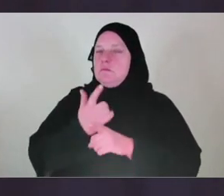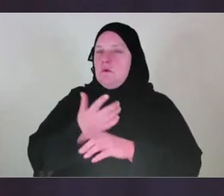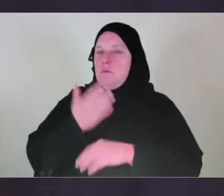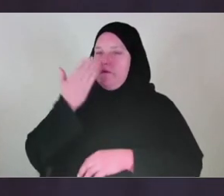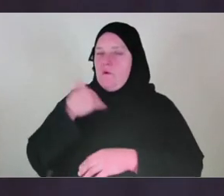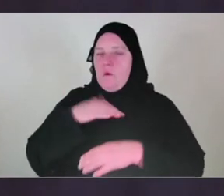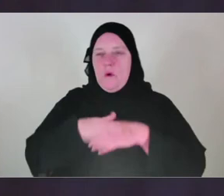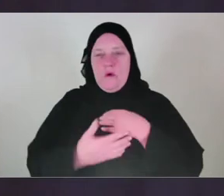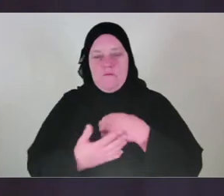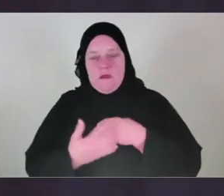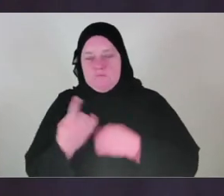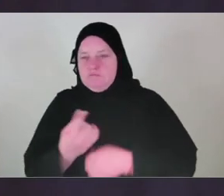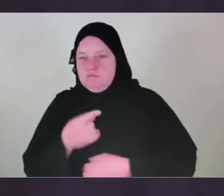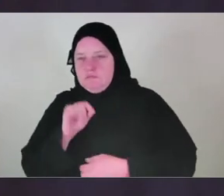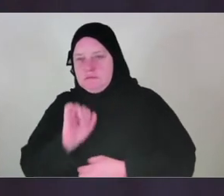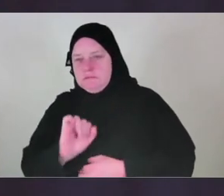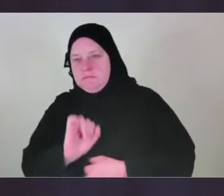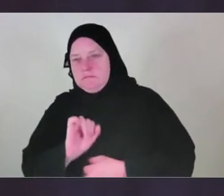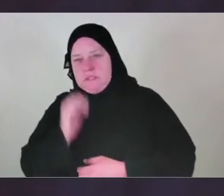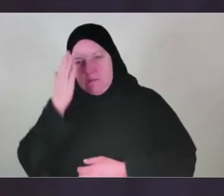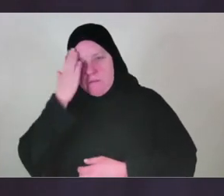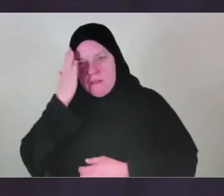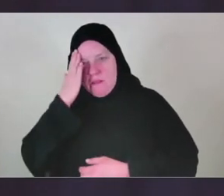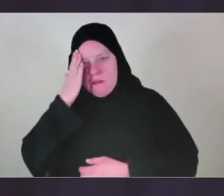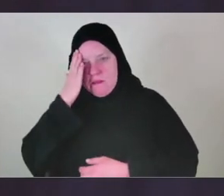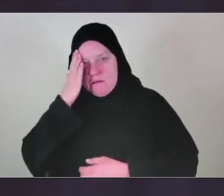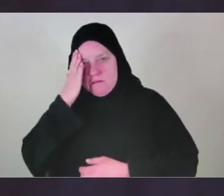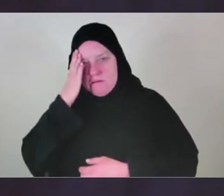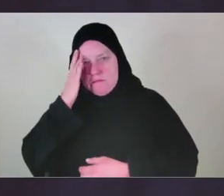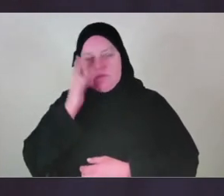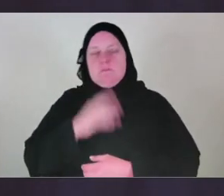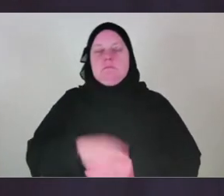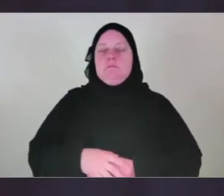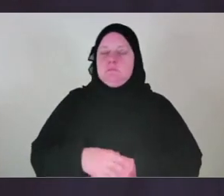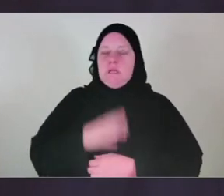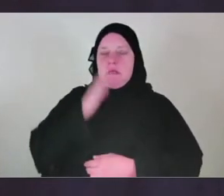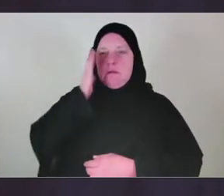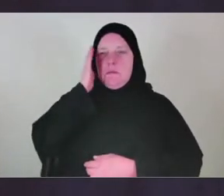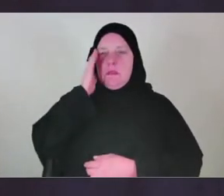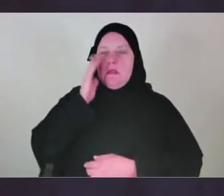Imam al-Jawad's mother was also a purified woman.